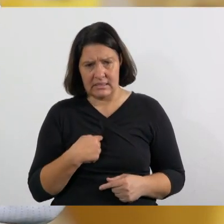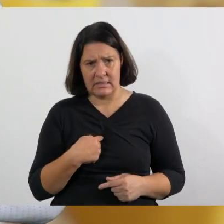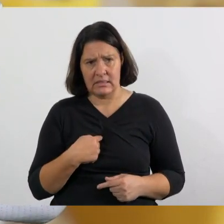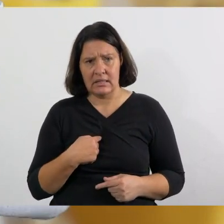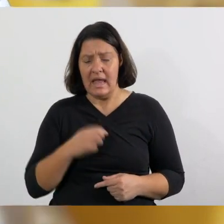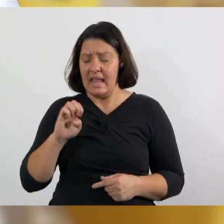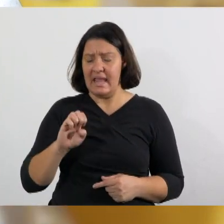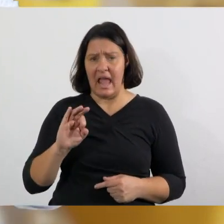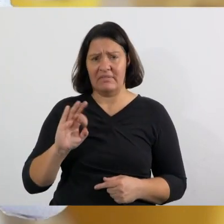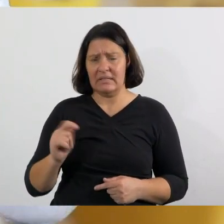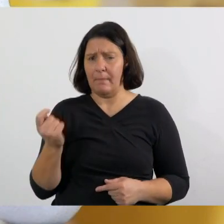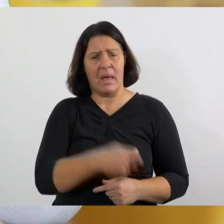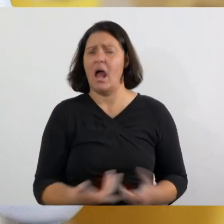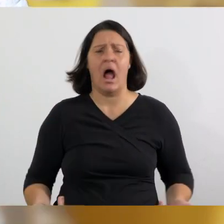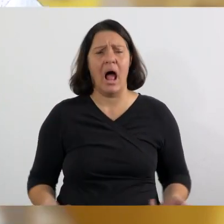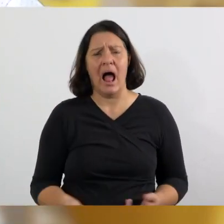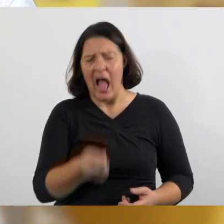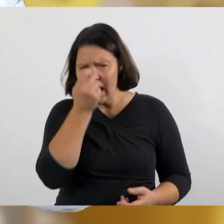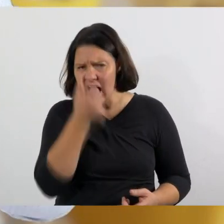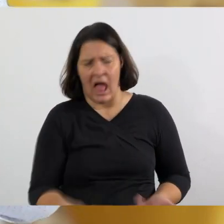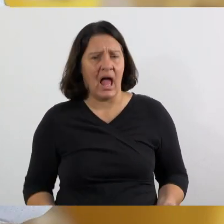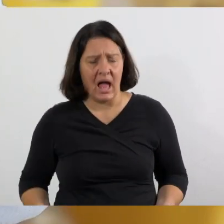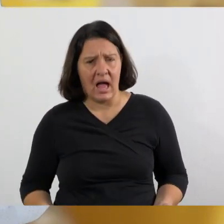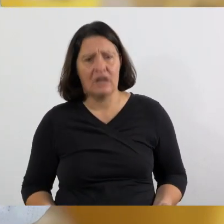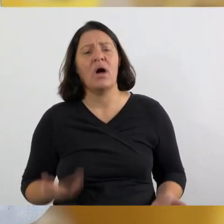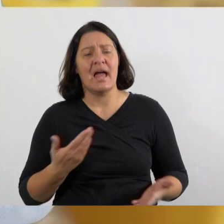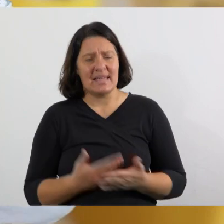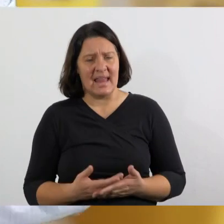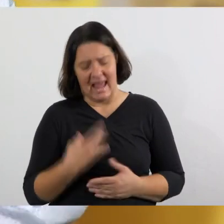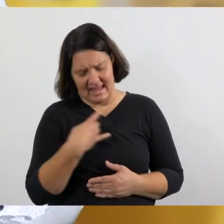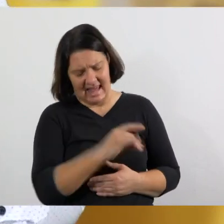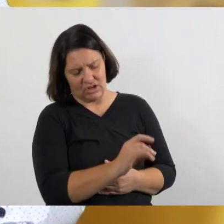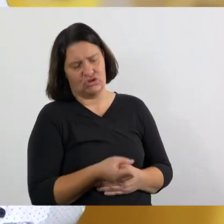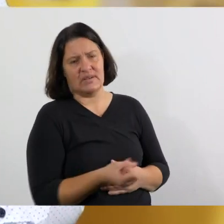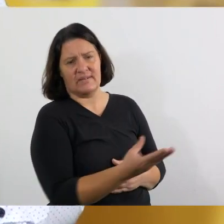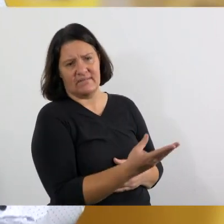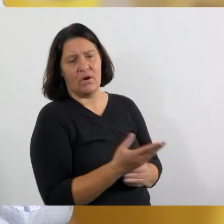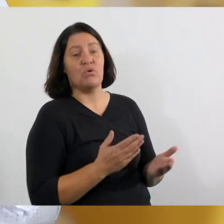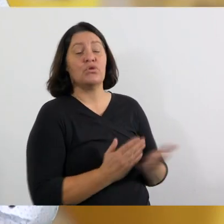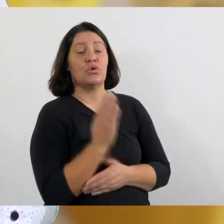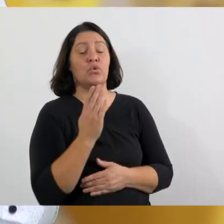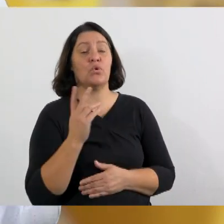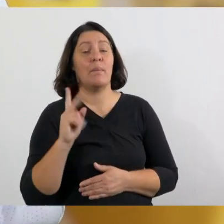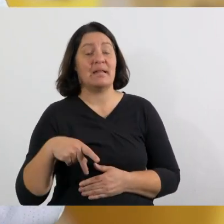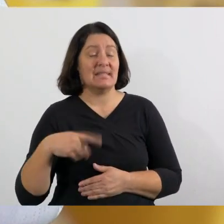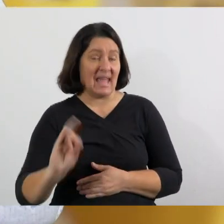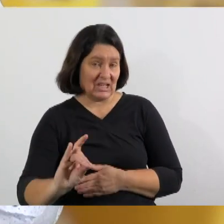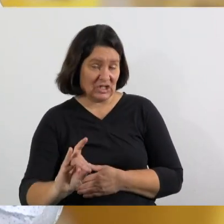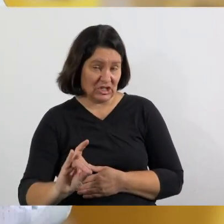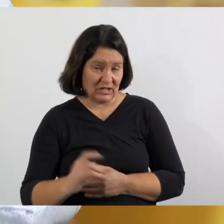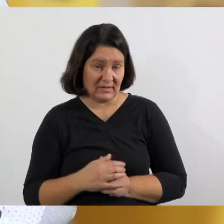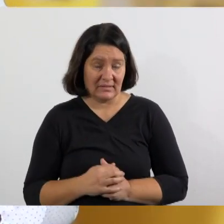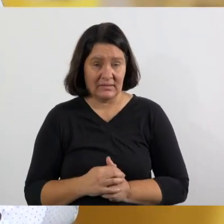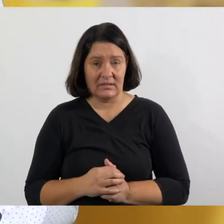us to do an EFT so we can do a small cash payment. Remember, petty,